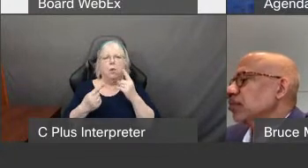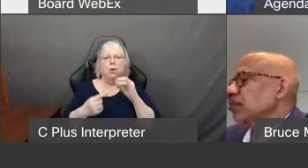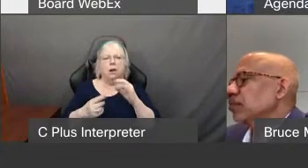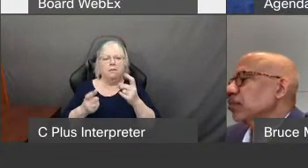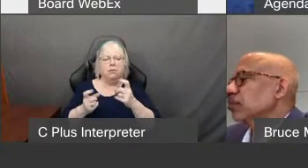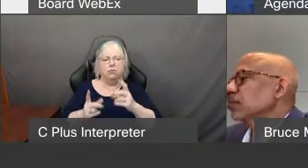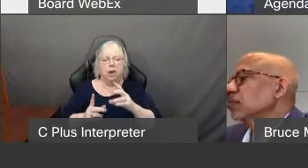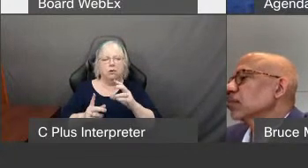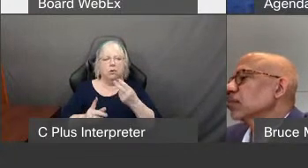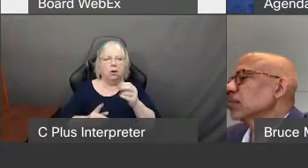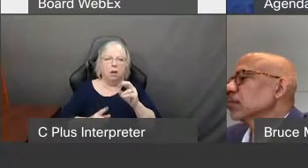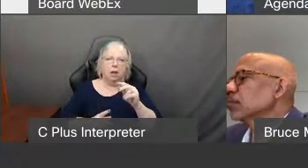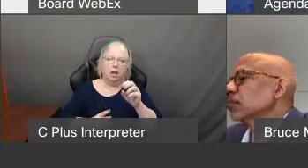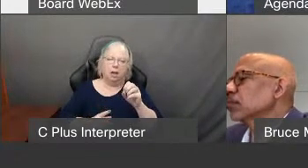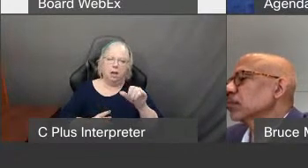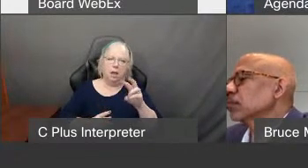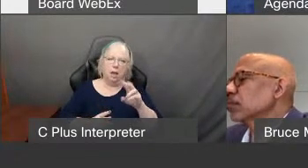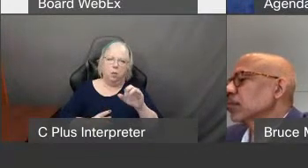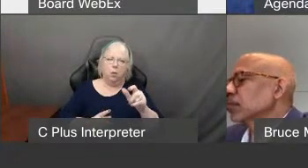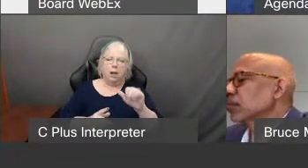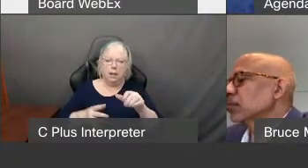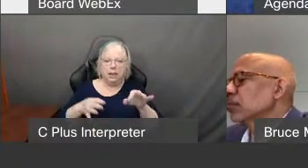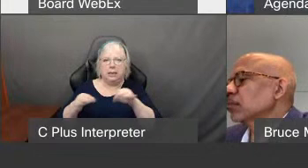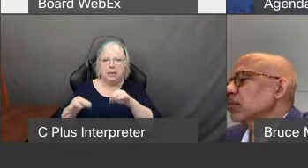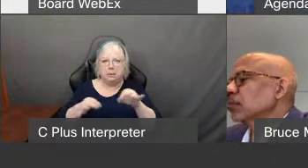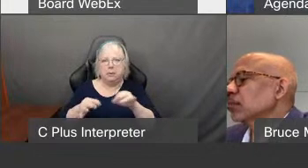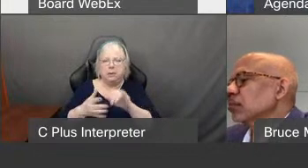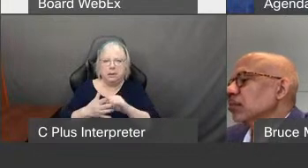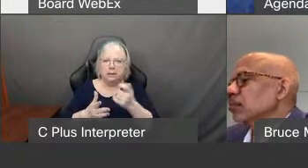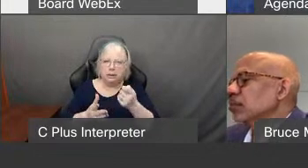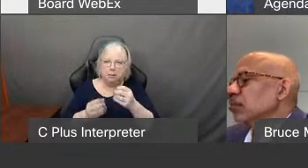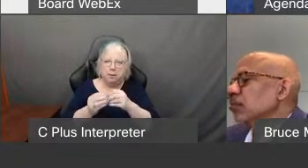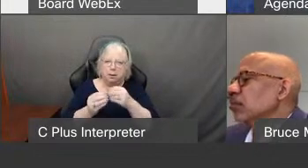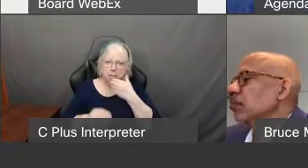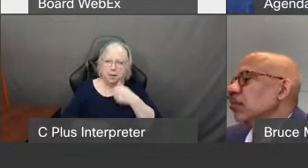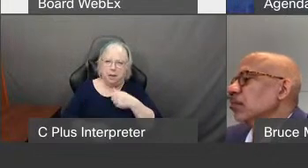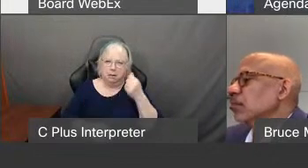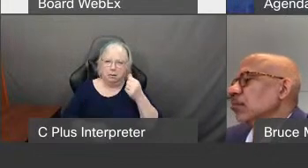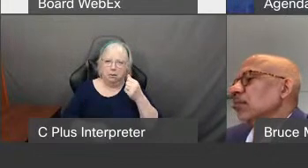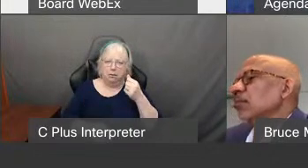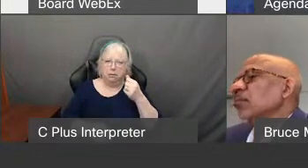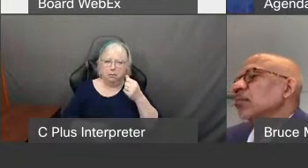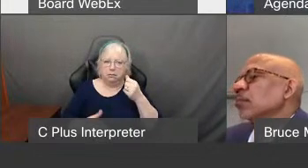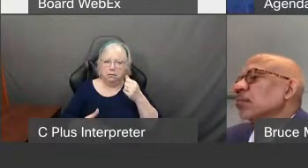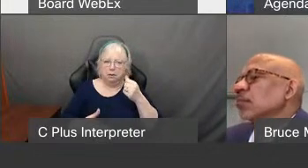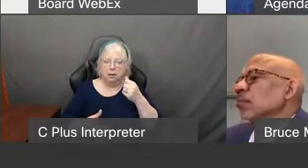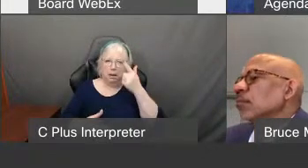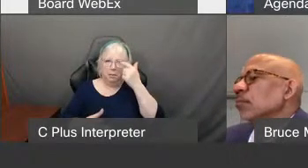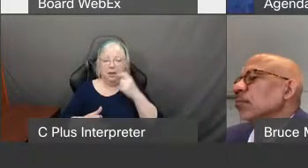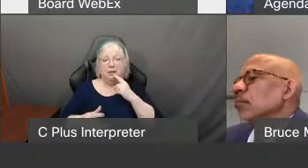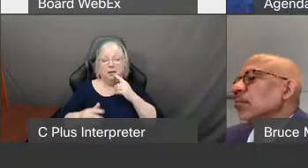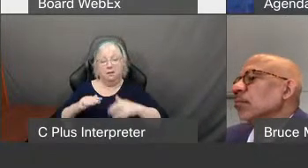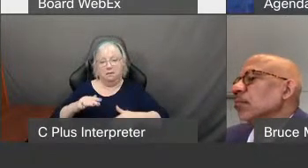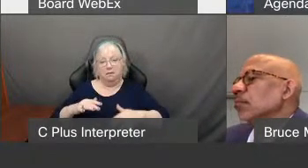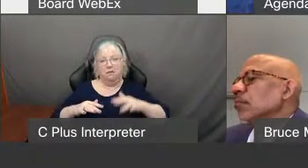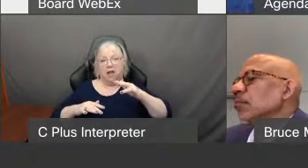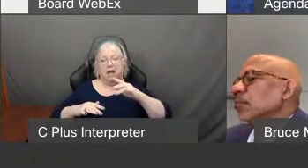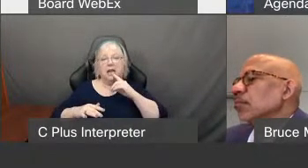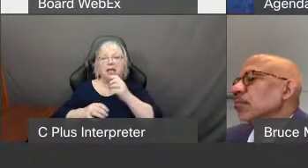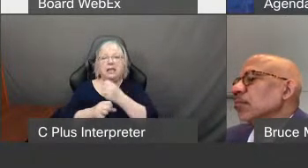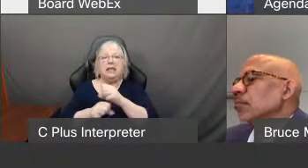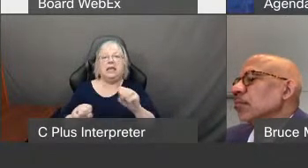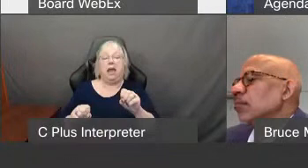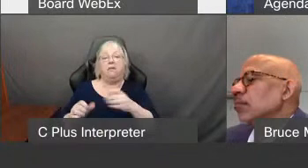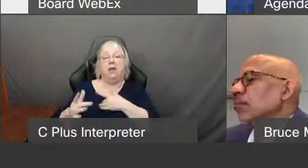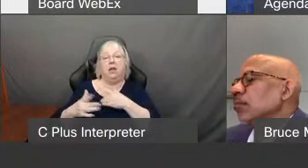Director Honeywell might be able to explain that a little bit better, since flooding is a safety concern,